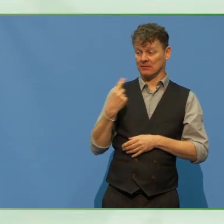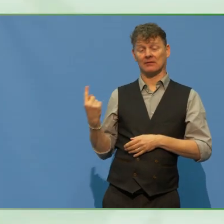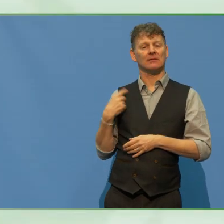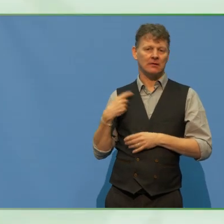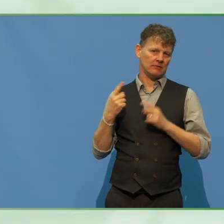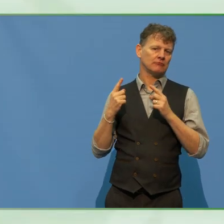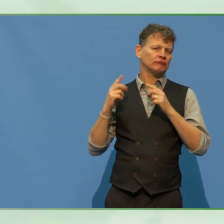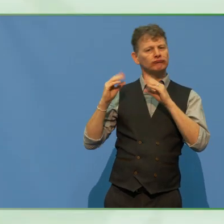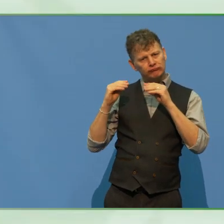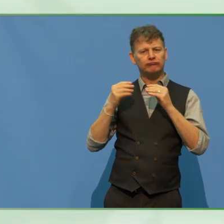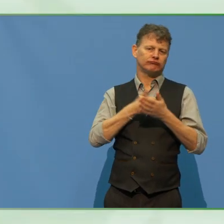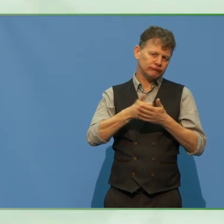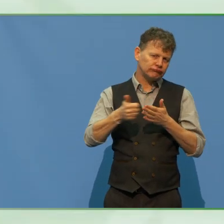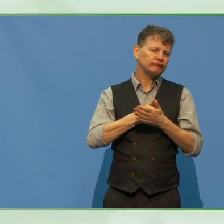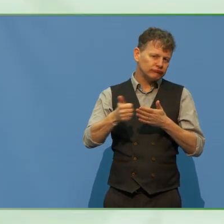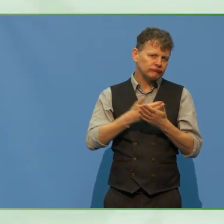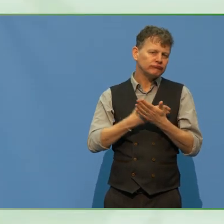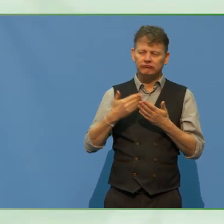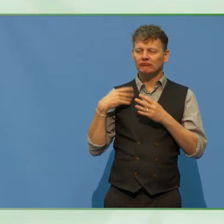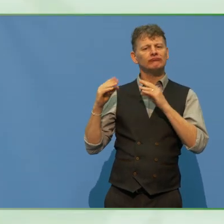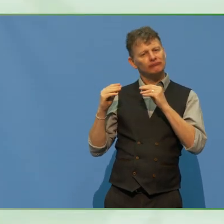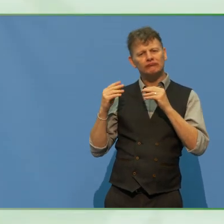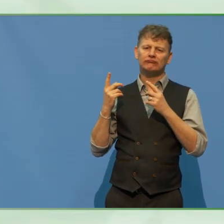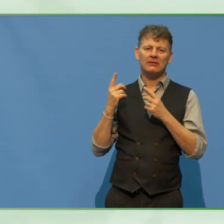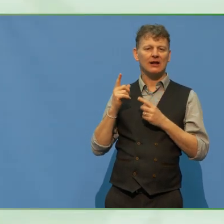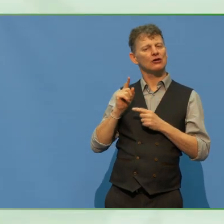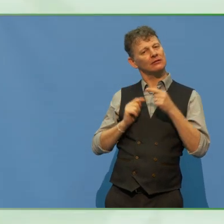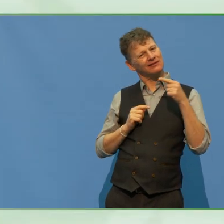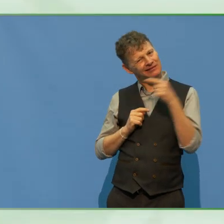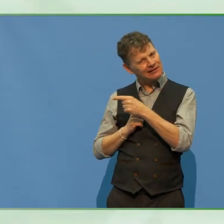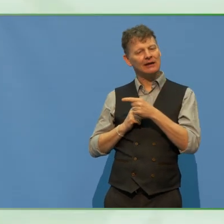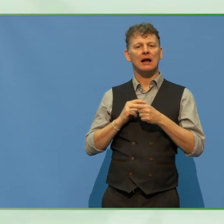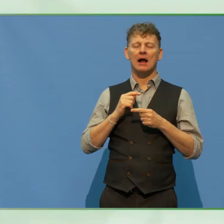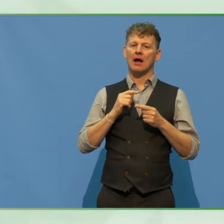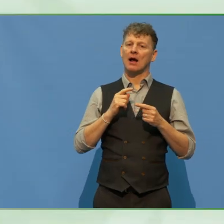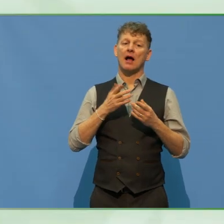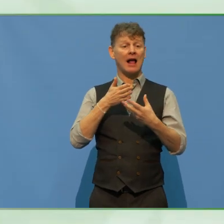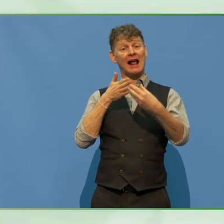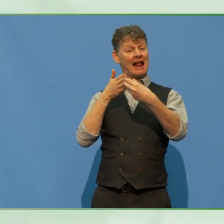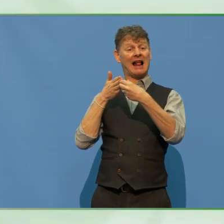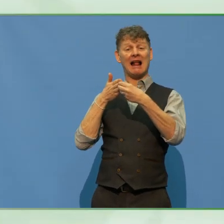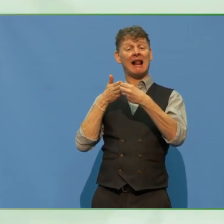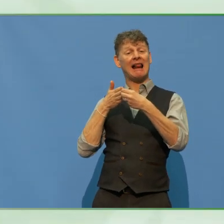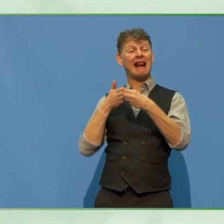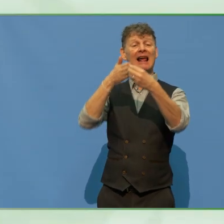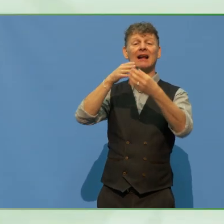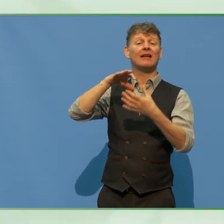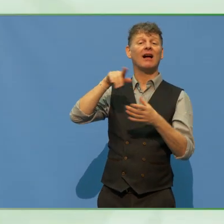is how she authentically, pragmatically leads disability